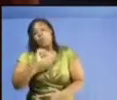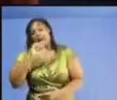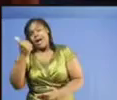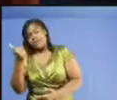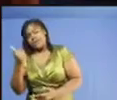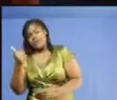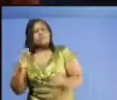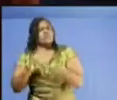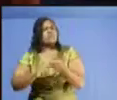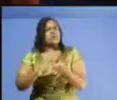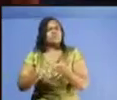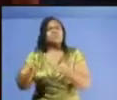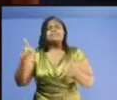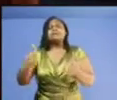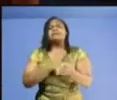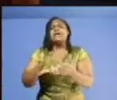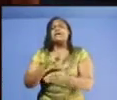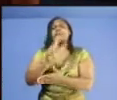Psalm 33